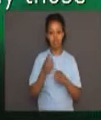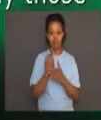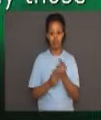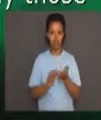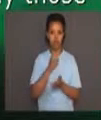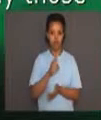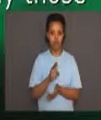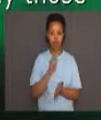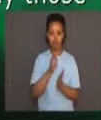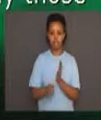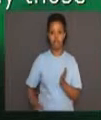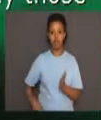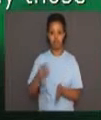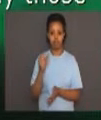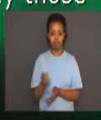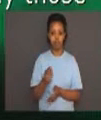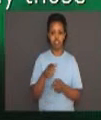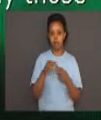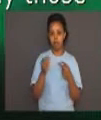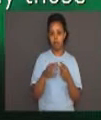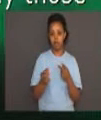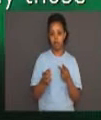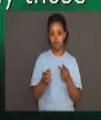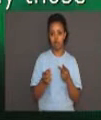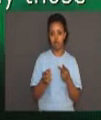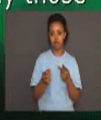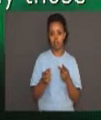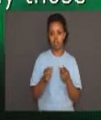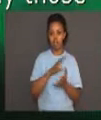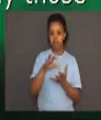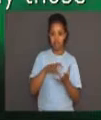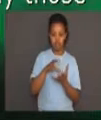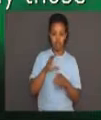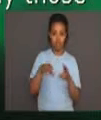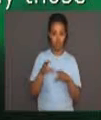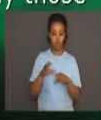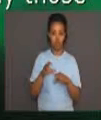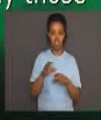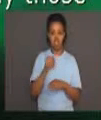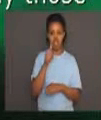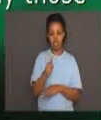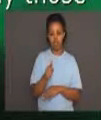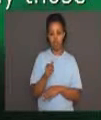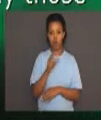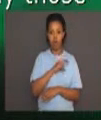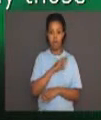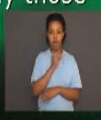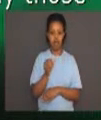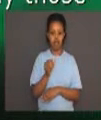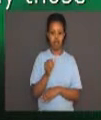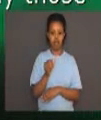example, dogs can be selectively bred for their temperament and a variety